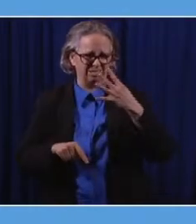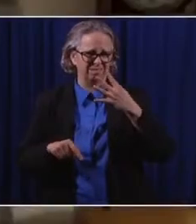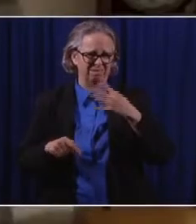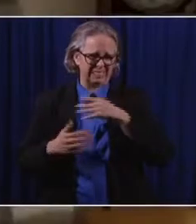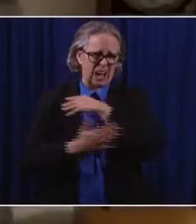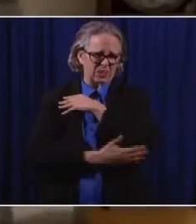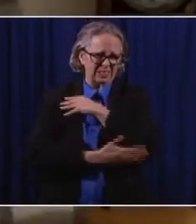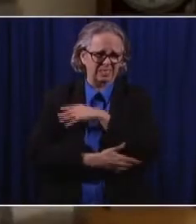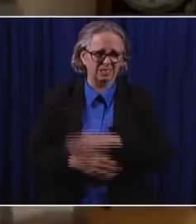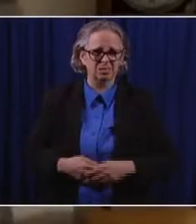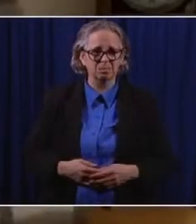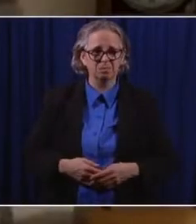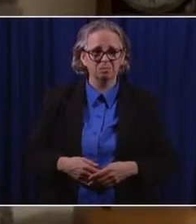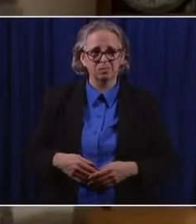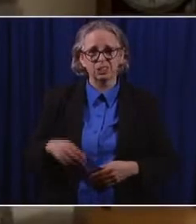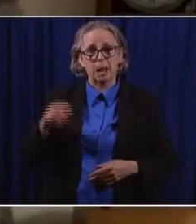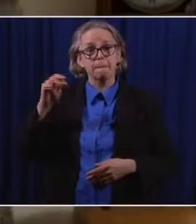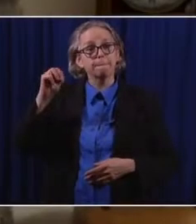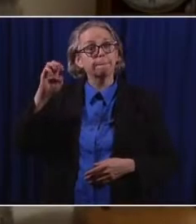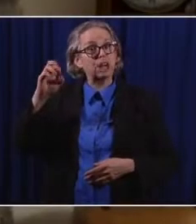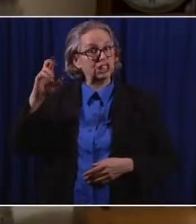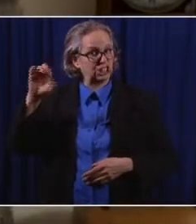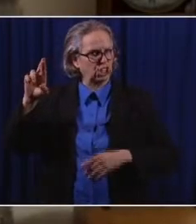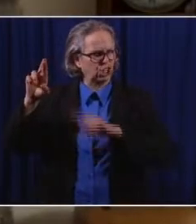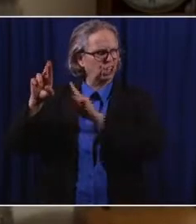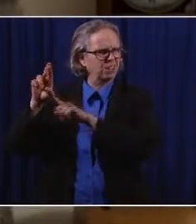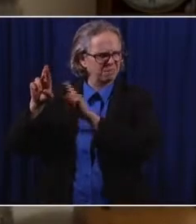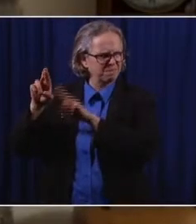Mercer County continues as red this week.